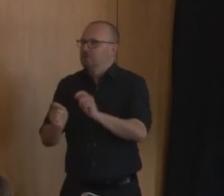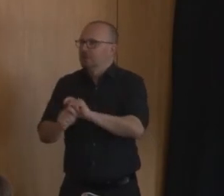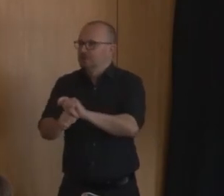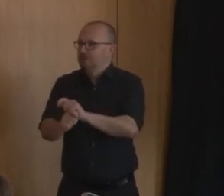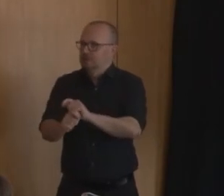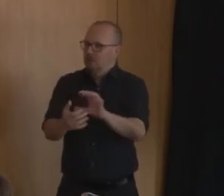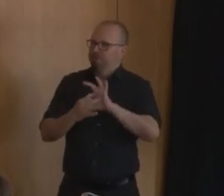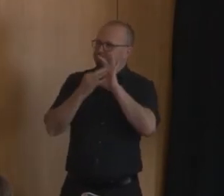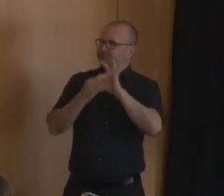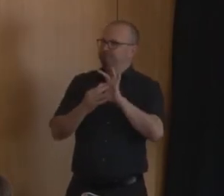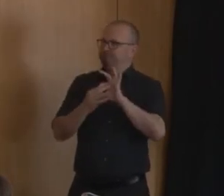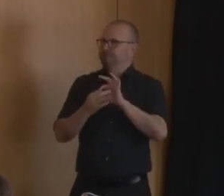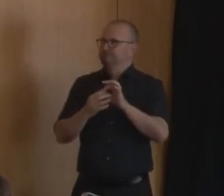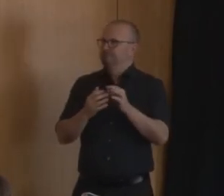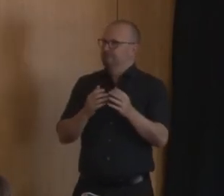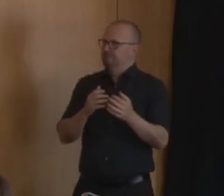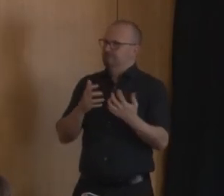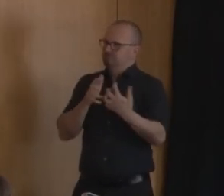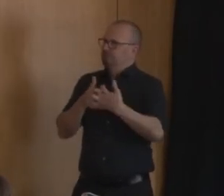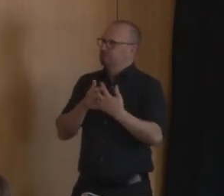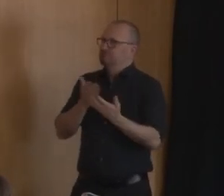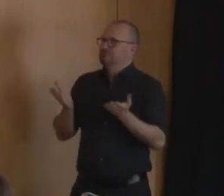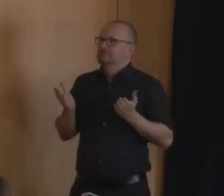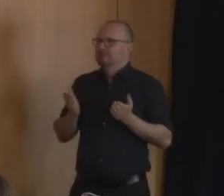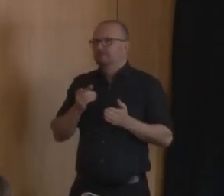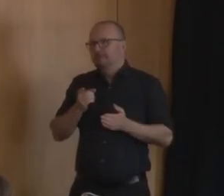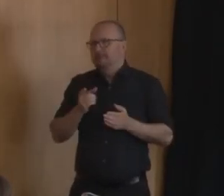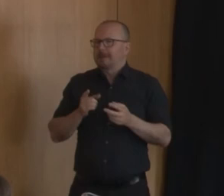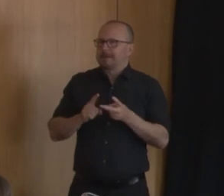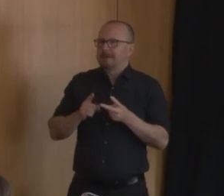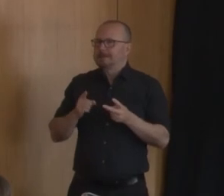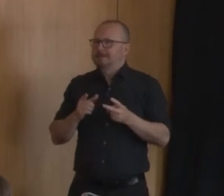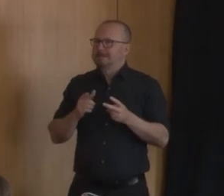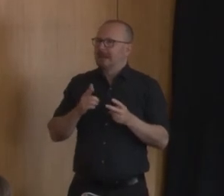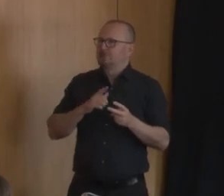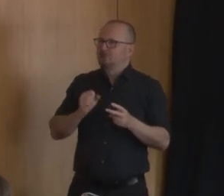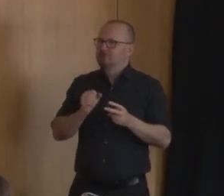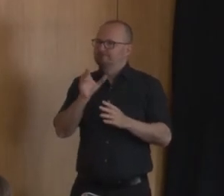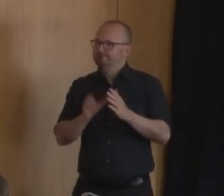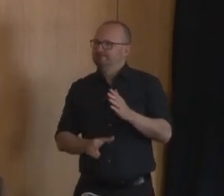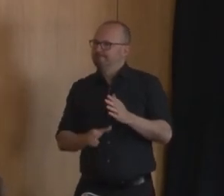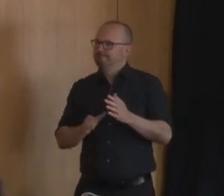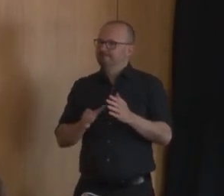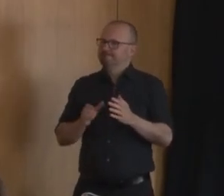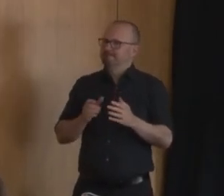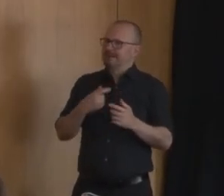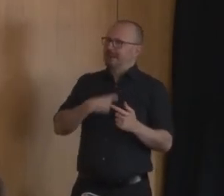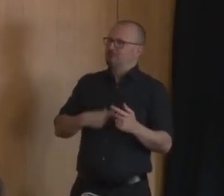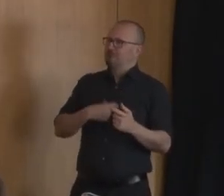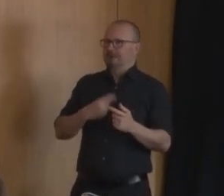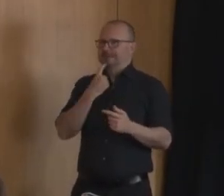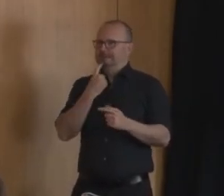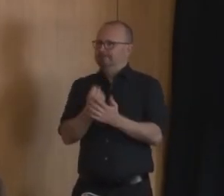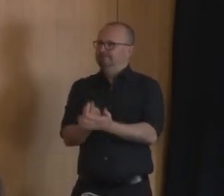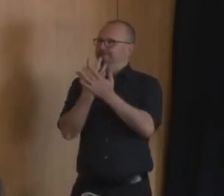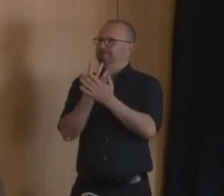He brings a sense of character, he sets the slightly cheeky tone, and he also sets our challenge at the start. And